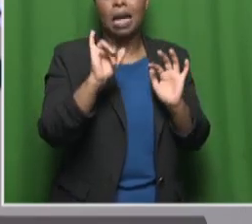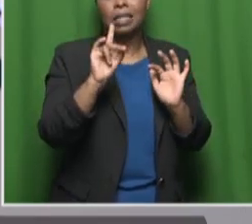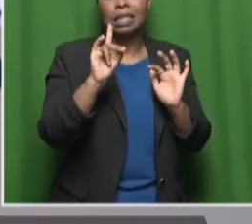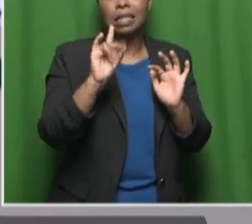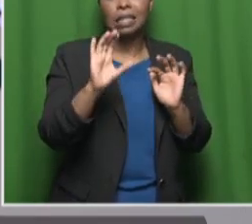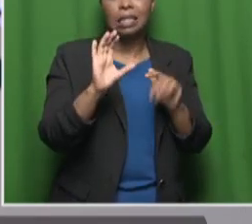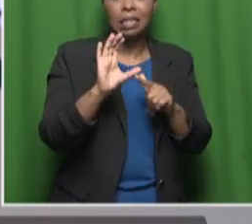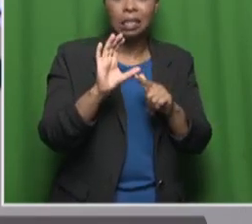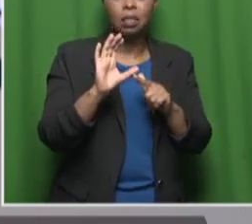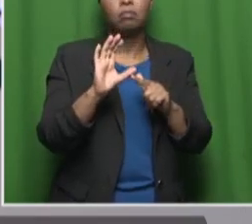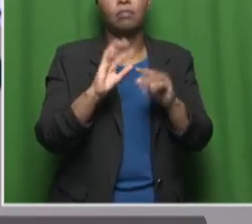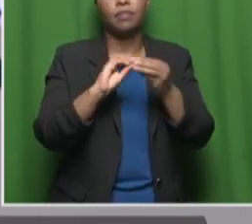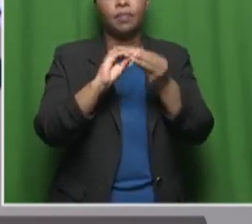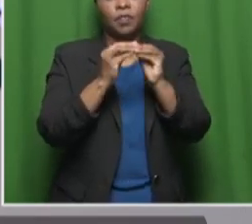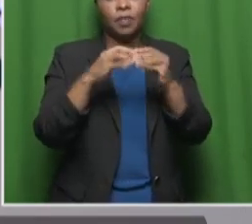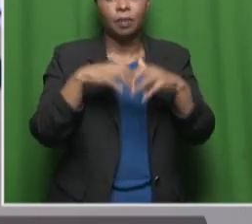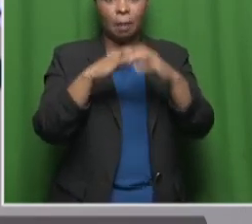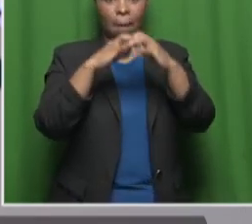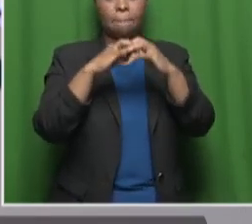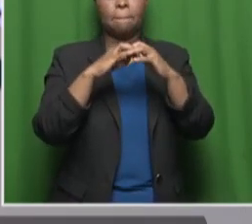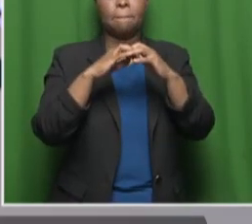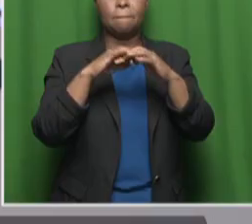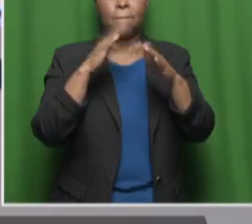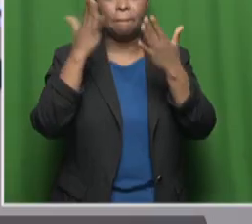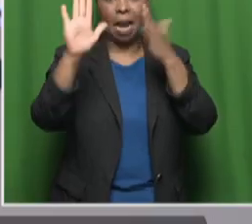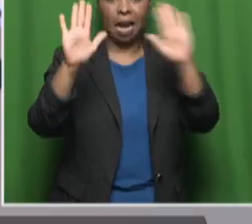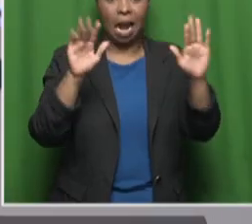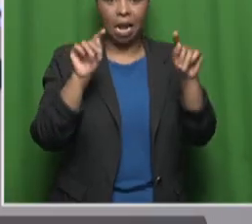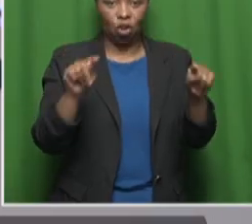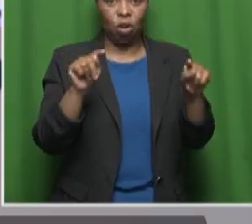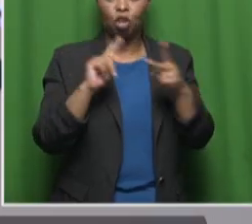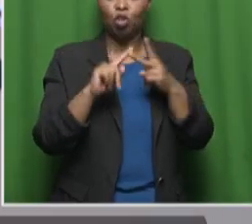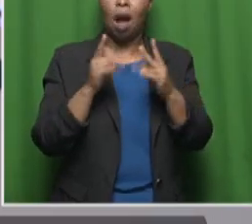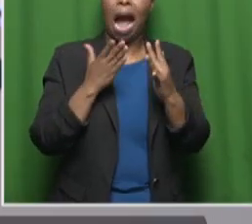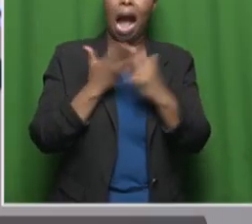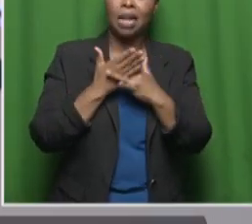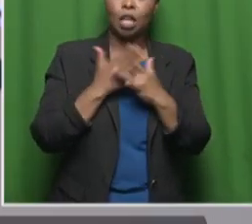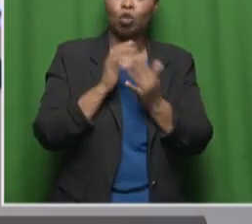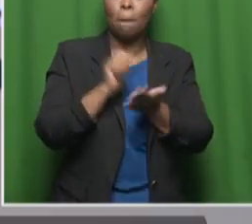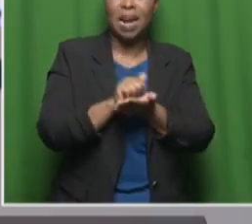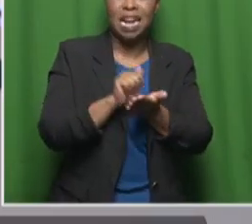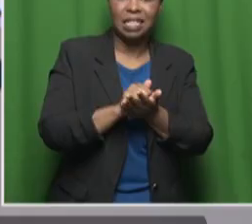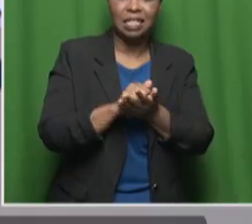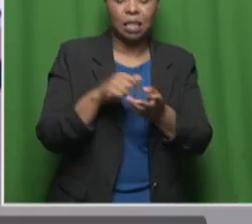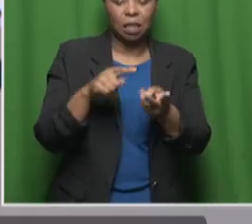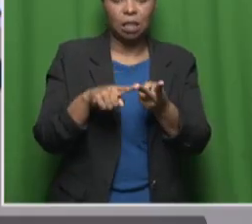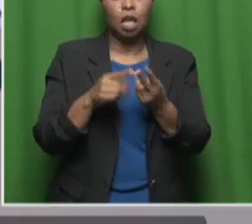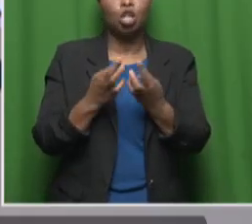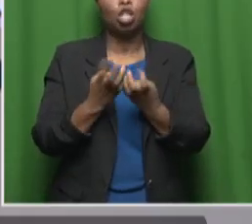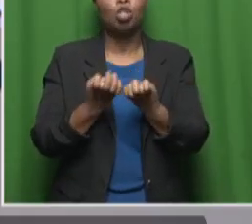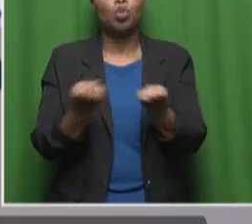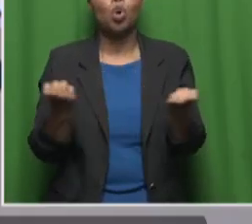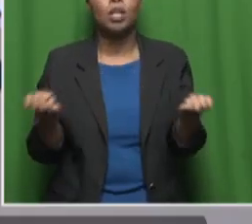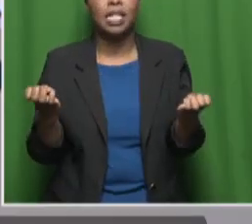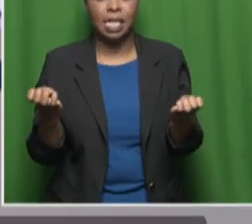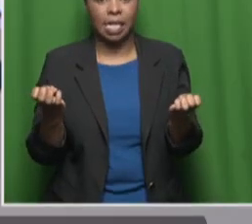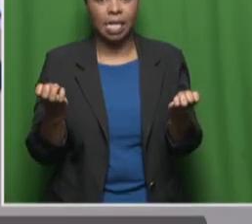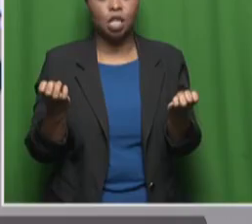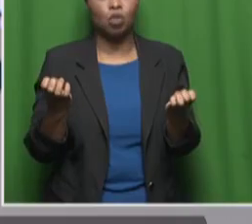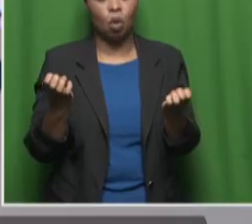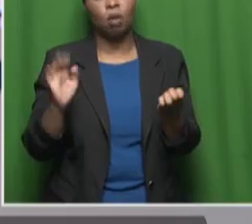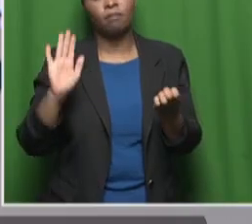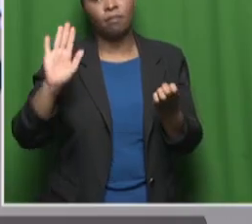gallery together with the IDC. So there's access to markets, but there's also the resource consideration. So very much from the